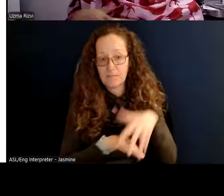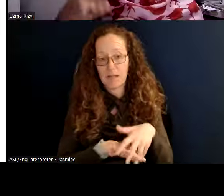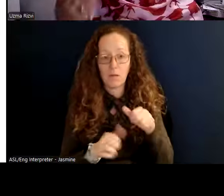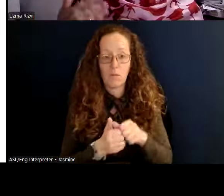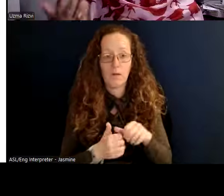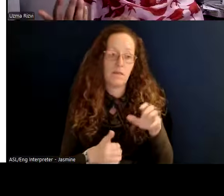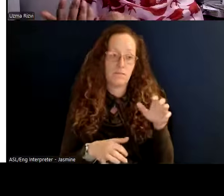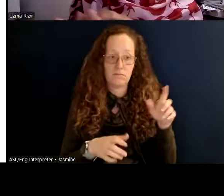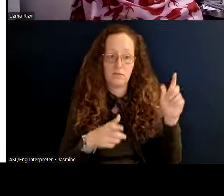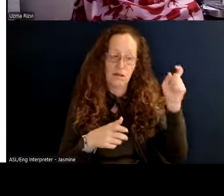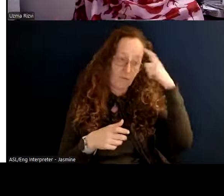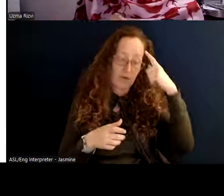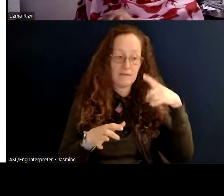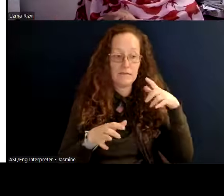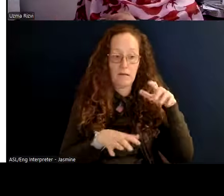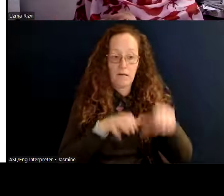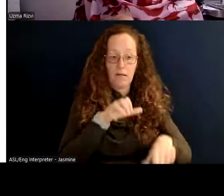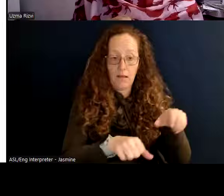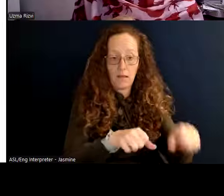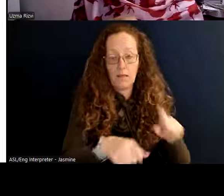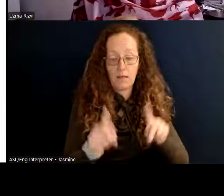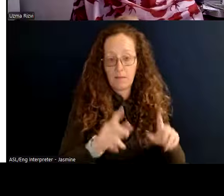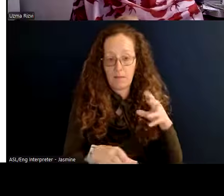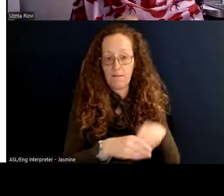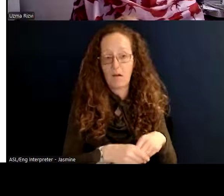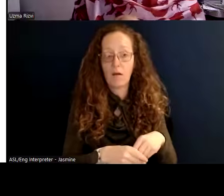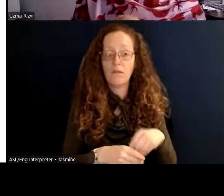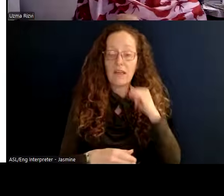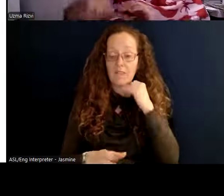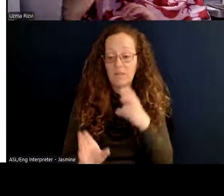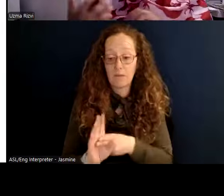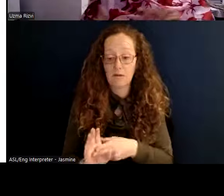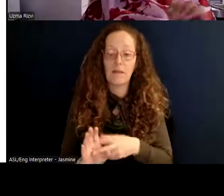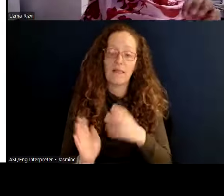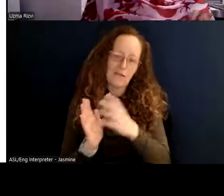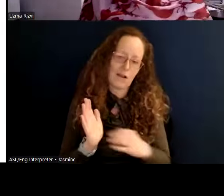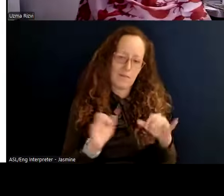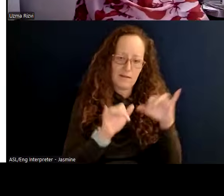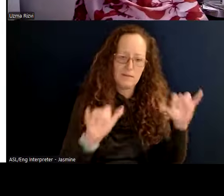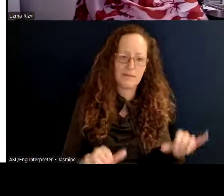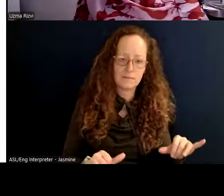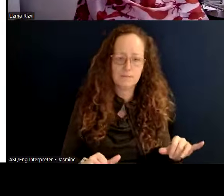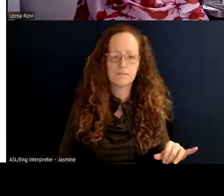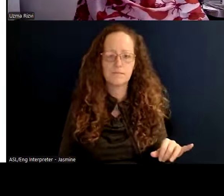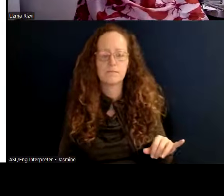system replicate the impact of that system merely by participating in it. Heralding tenets of modernity, the Archaeological Survey of India at the time